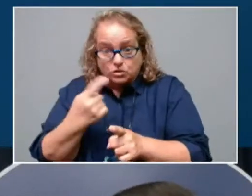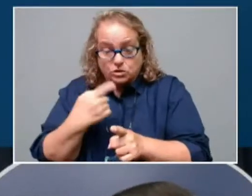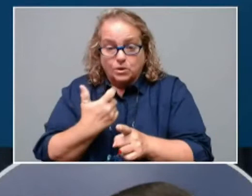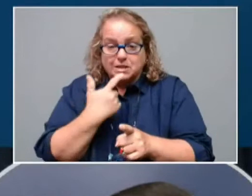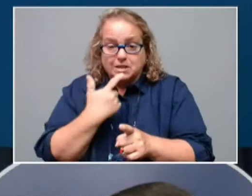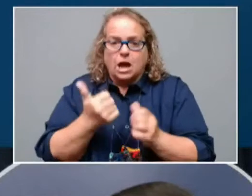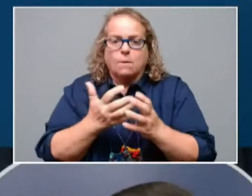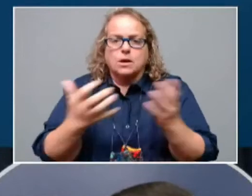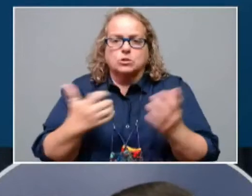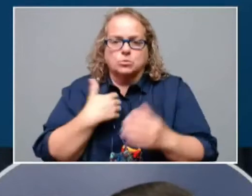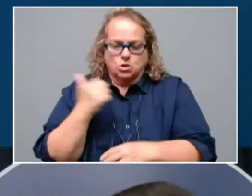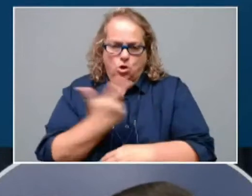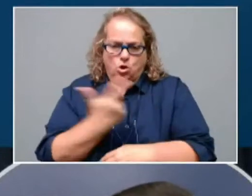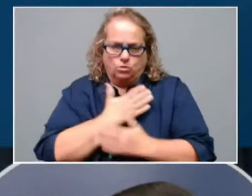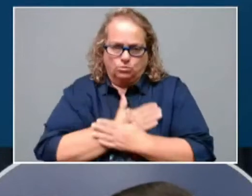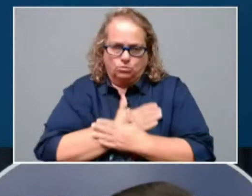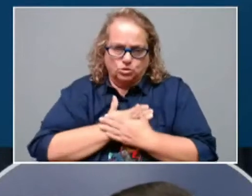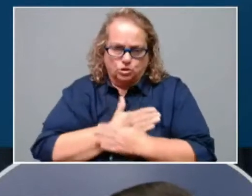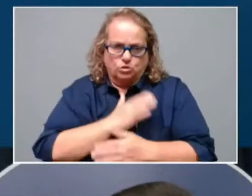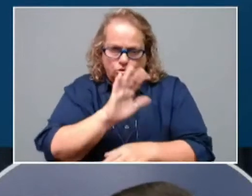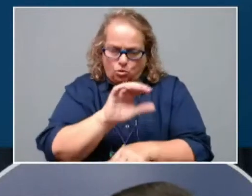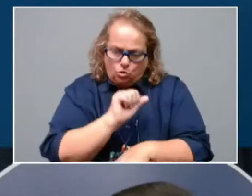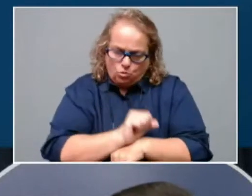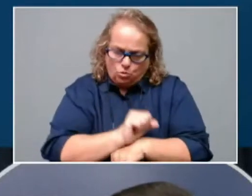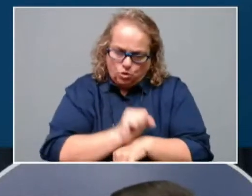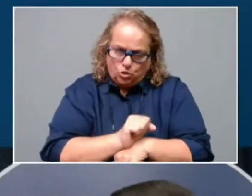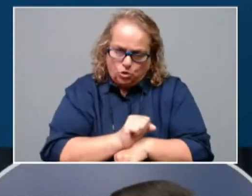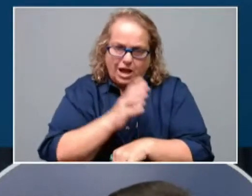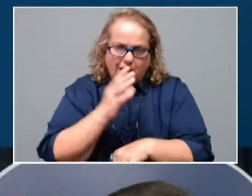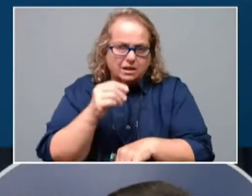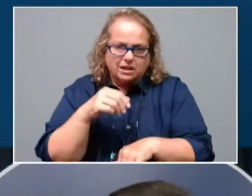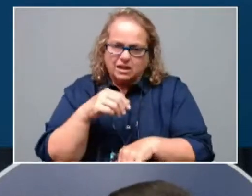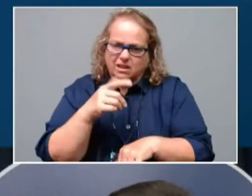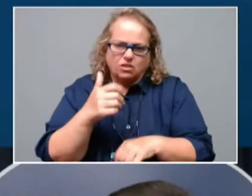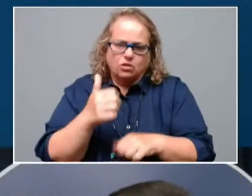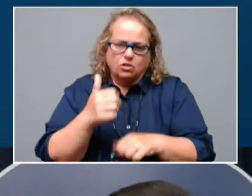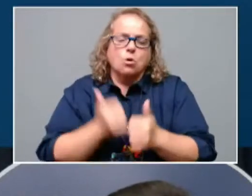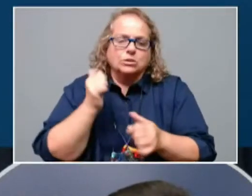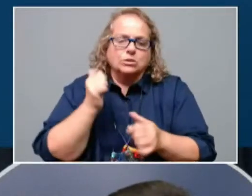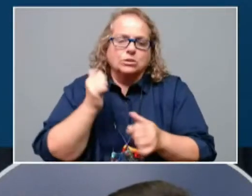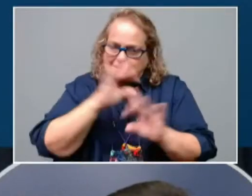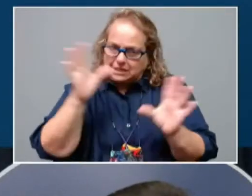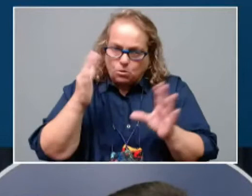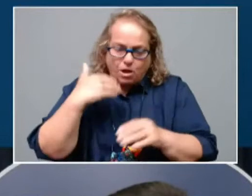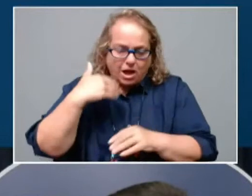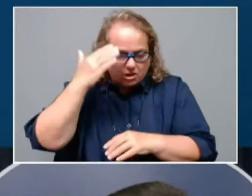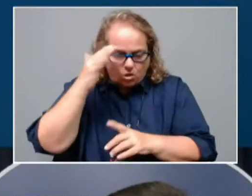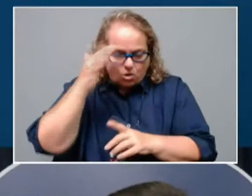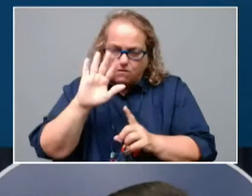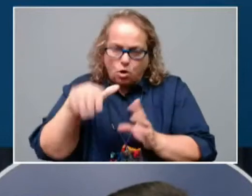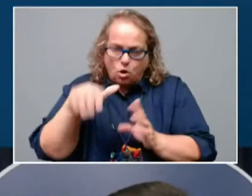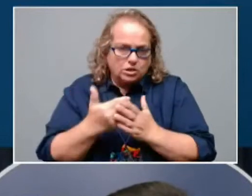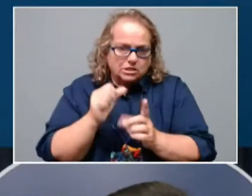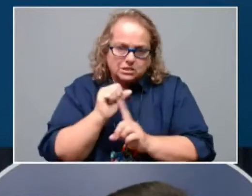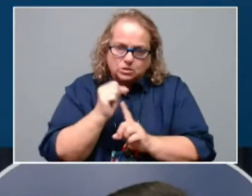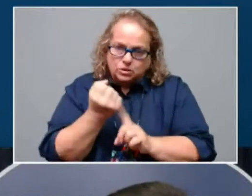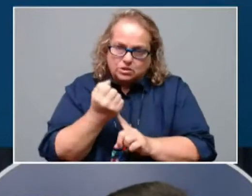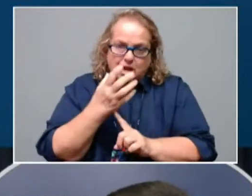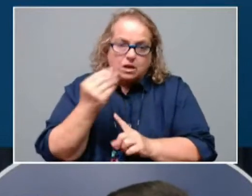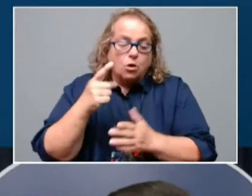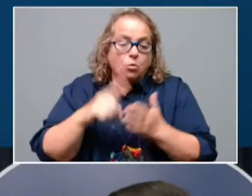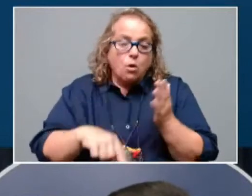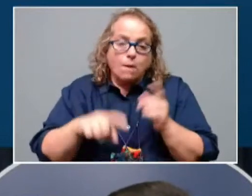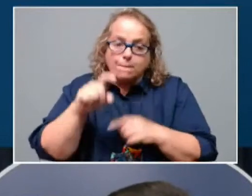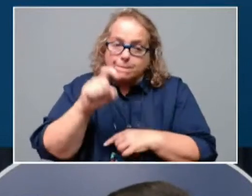all appreciate your work in the most terrible, I know, of situations, and what must